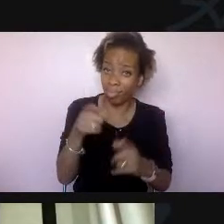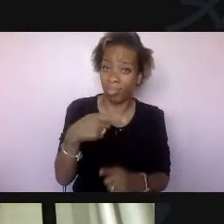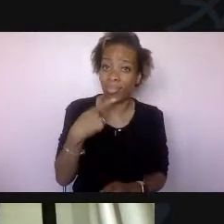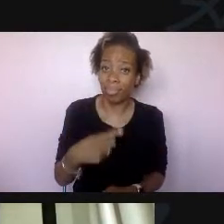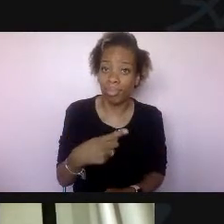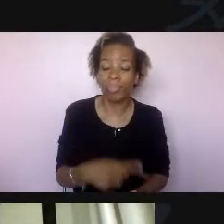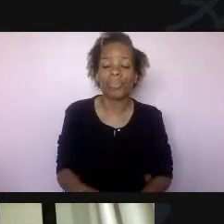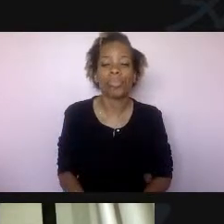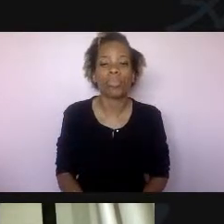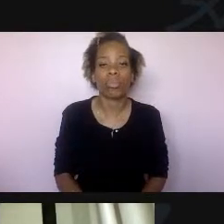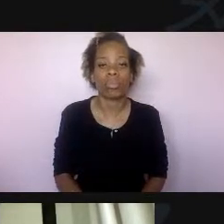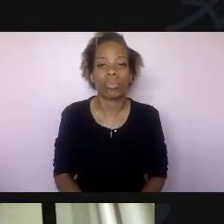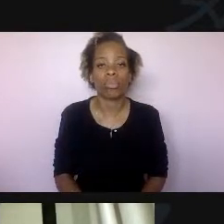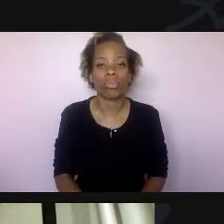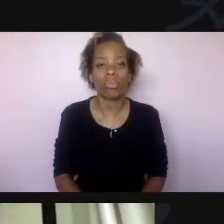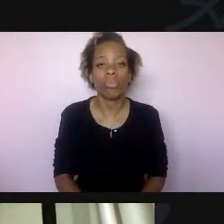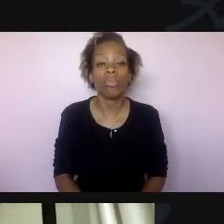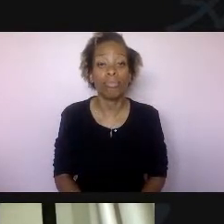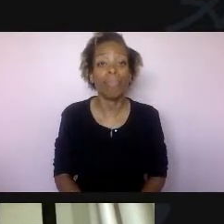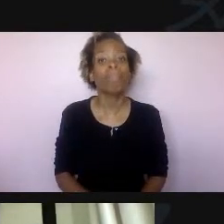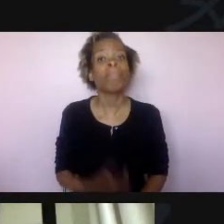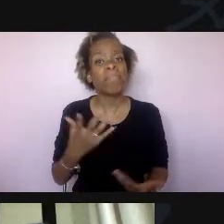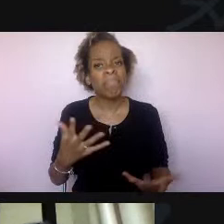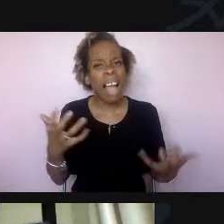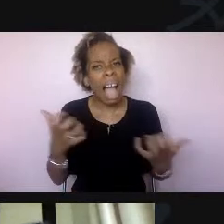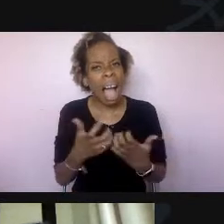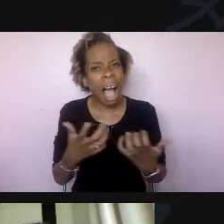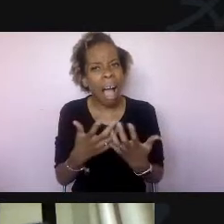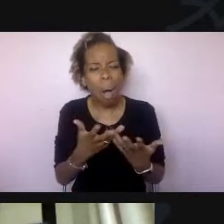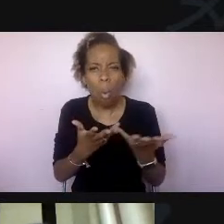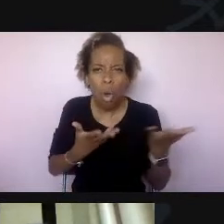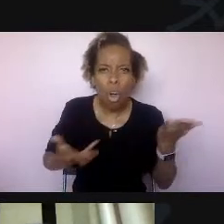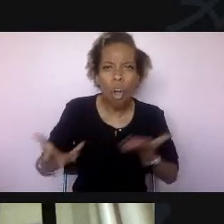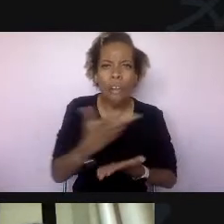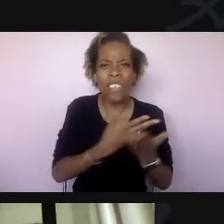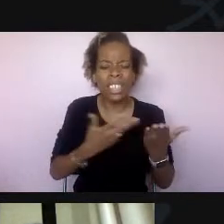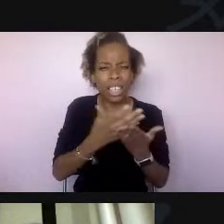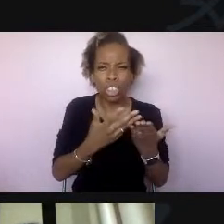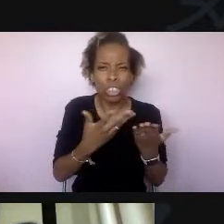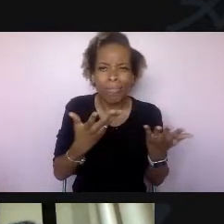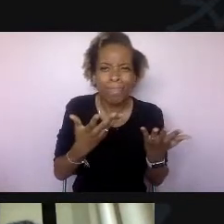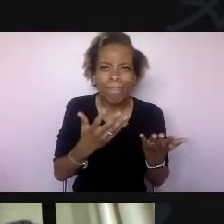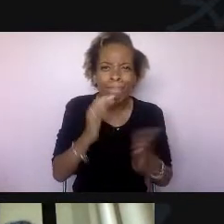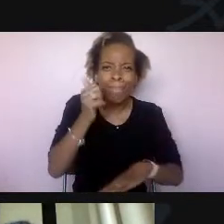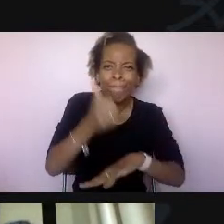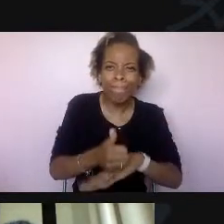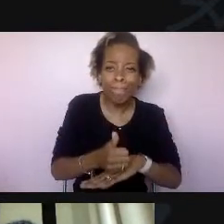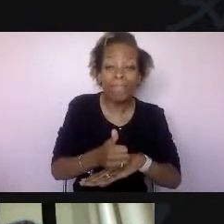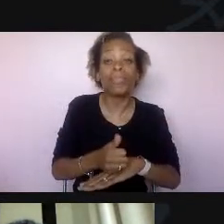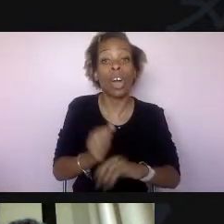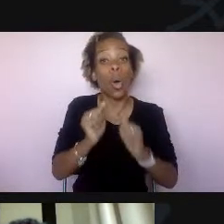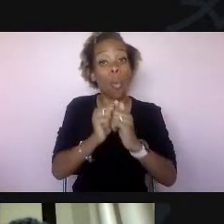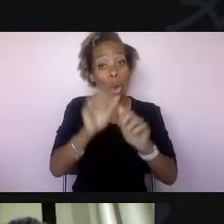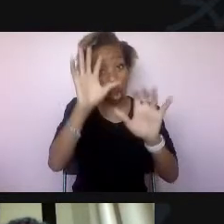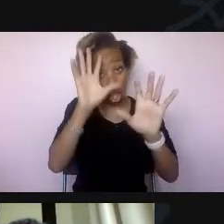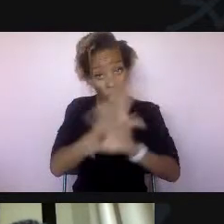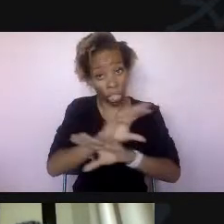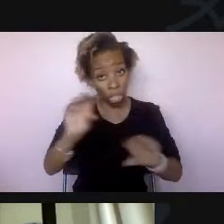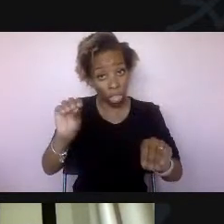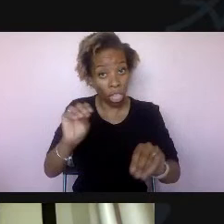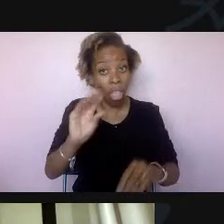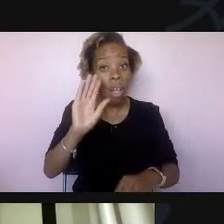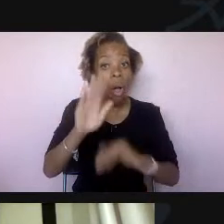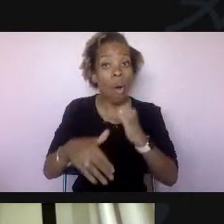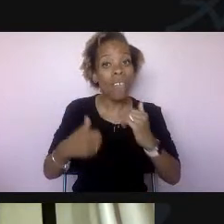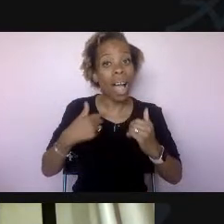which I think is really helpful for starting some of those conversations that you've talked about, is the branch resource